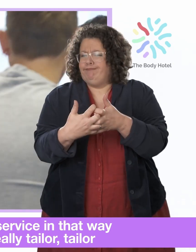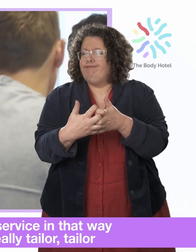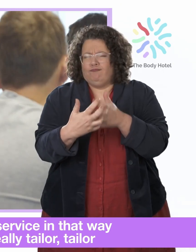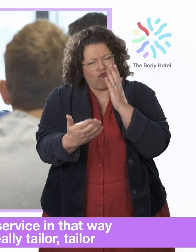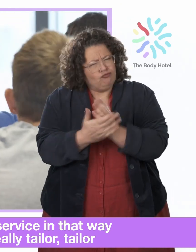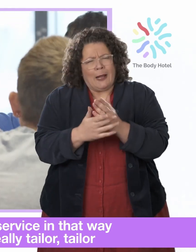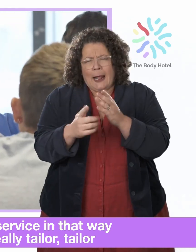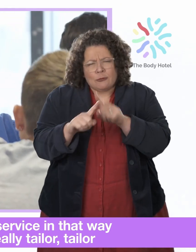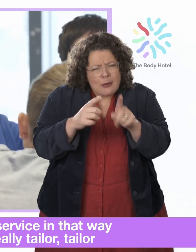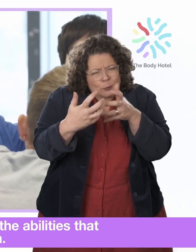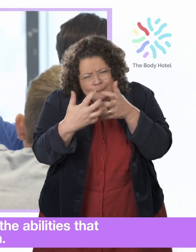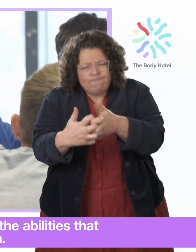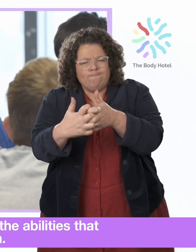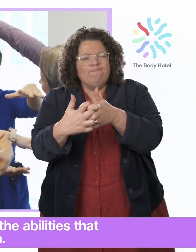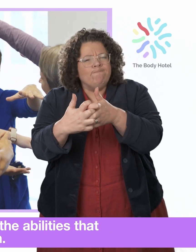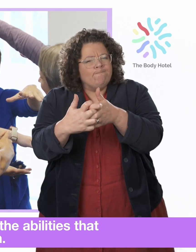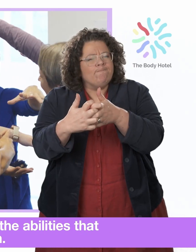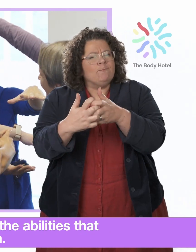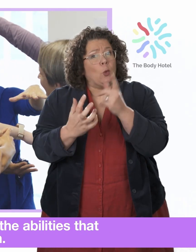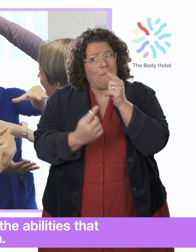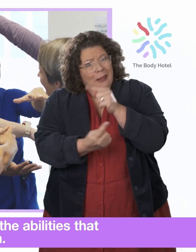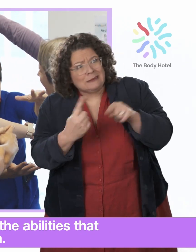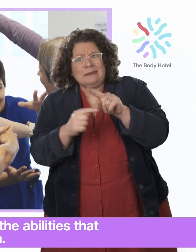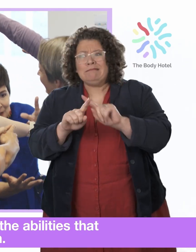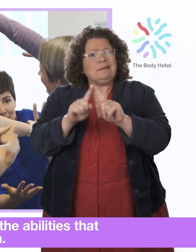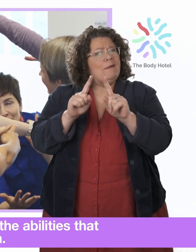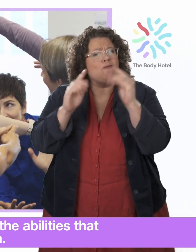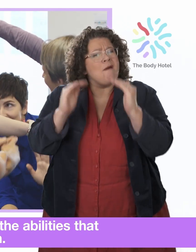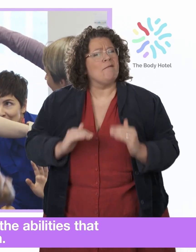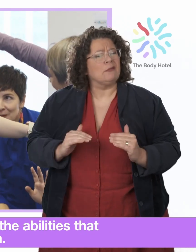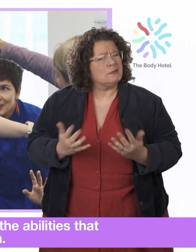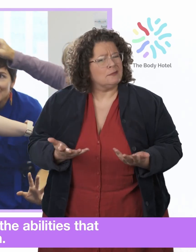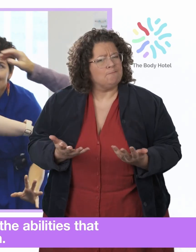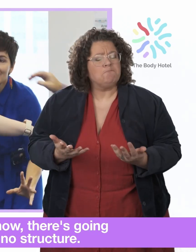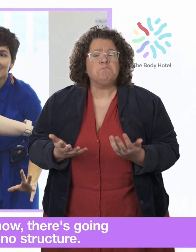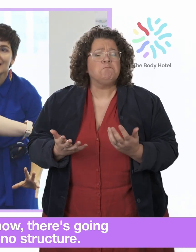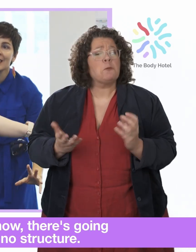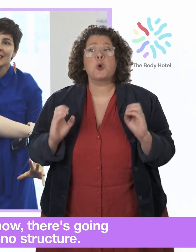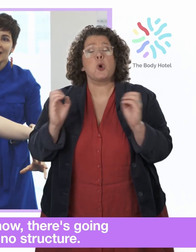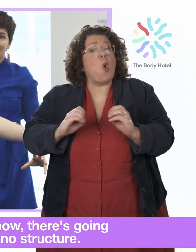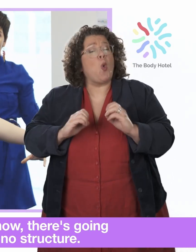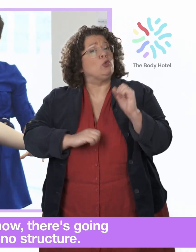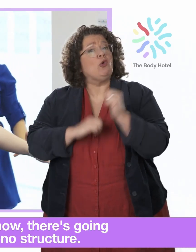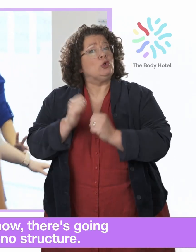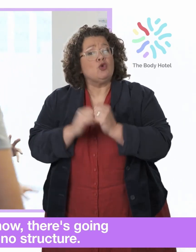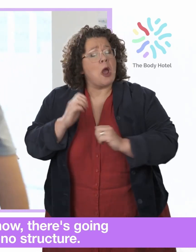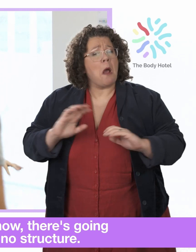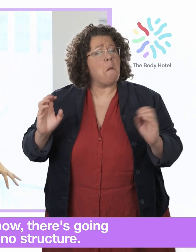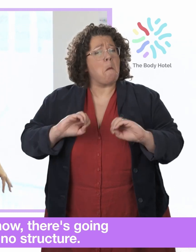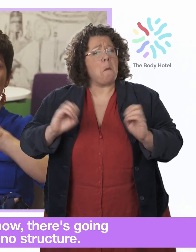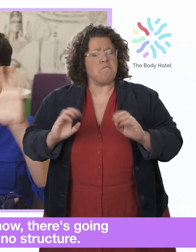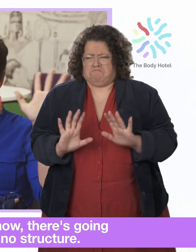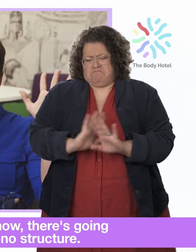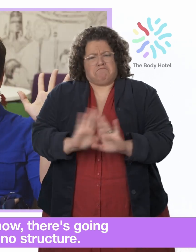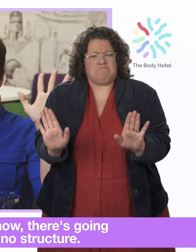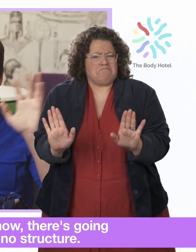tailor these interventions to the abilities that come in. And I always say, there's going to